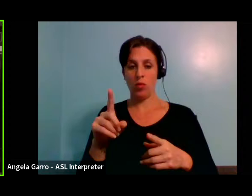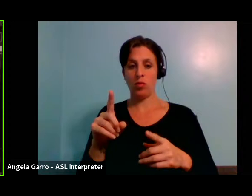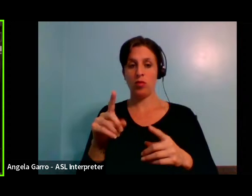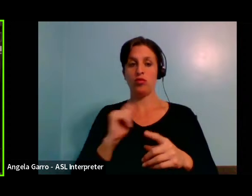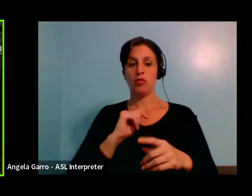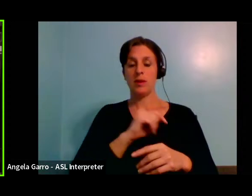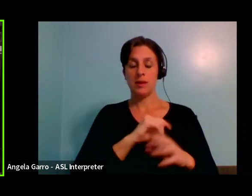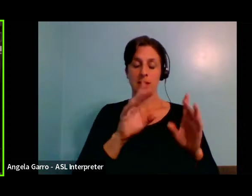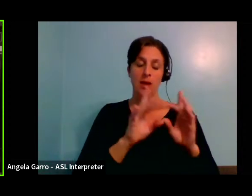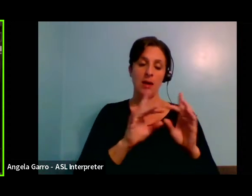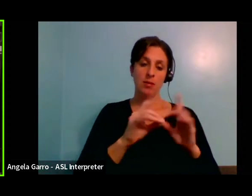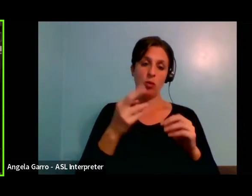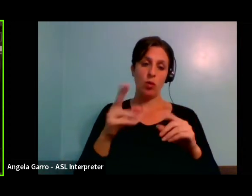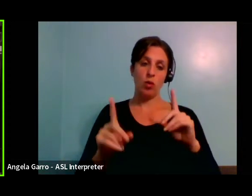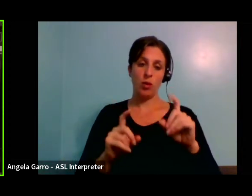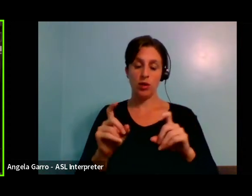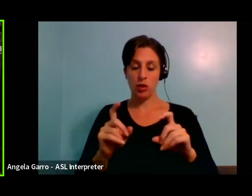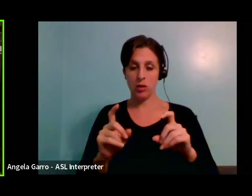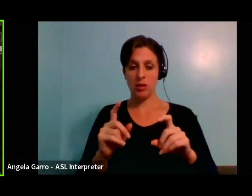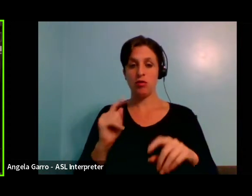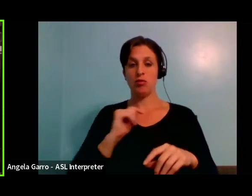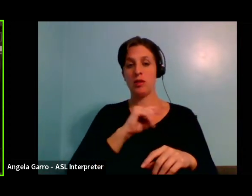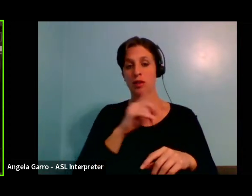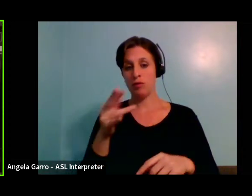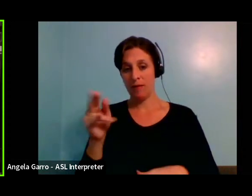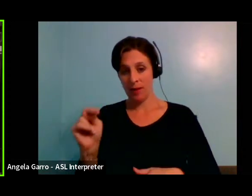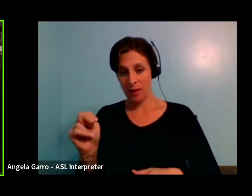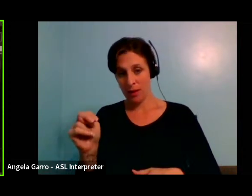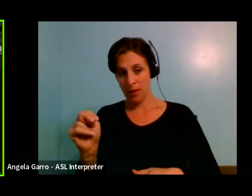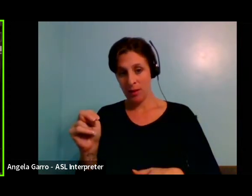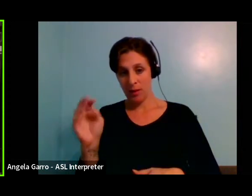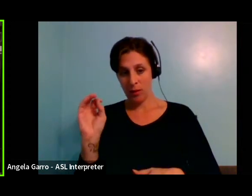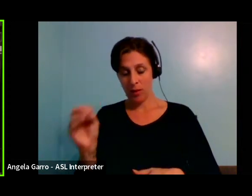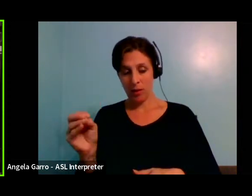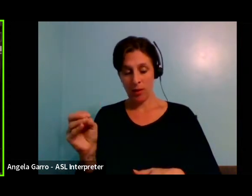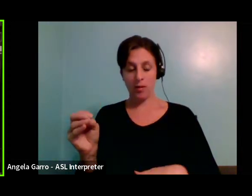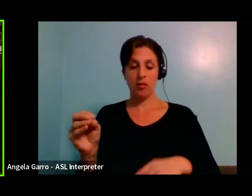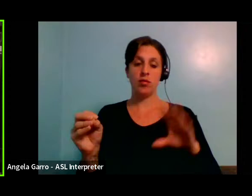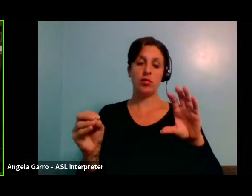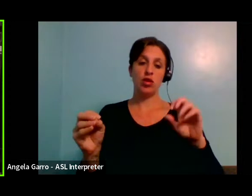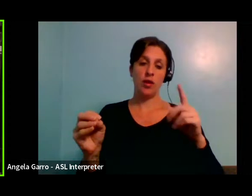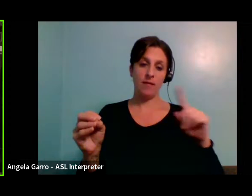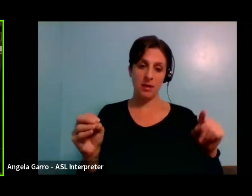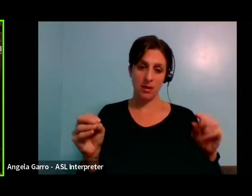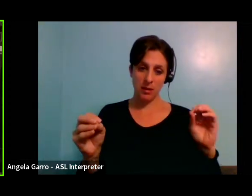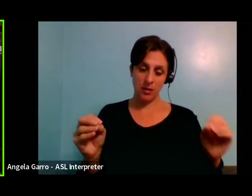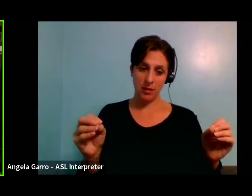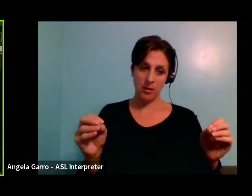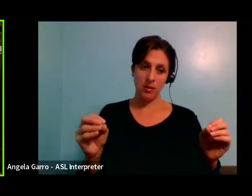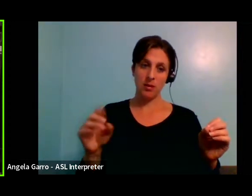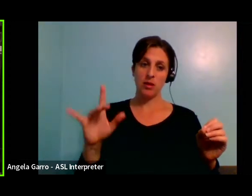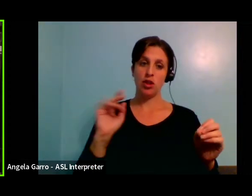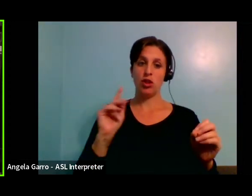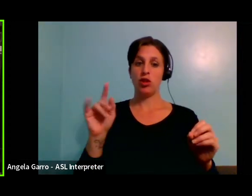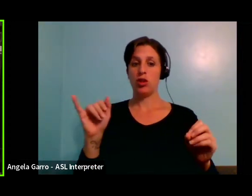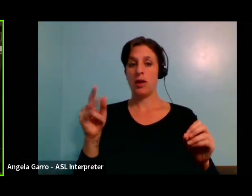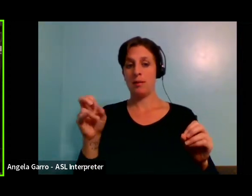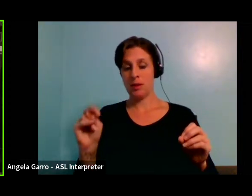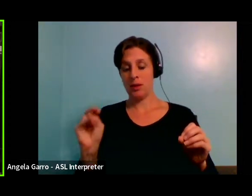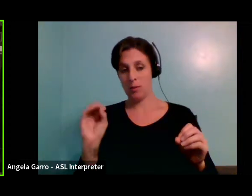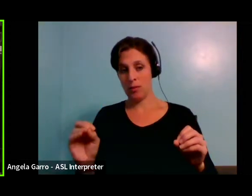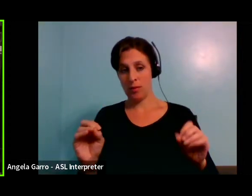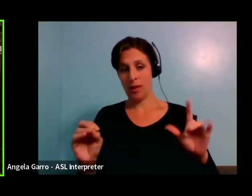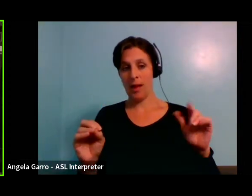comments or questions. Trustee Griffin, No comment. trustee Chavez, No comment. Trustee Jacobson, None.